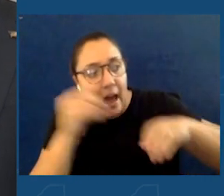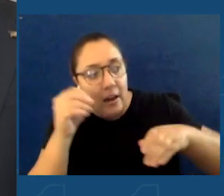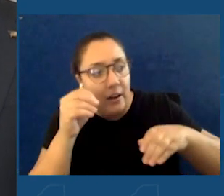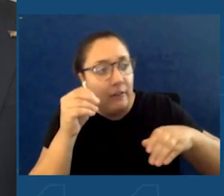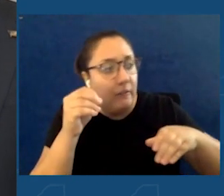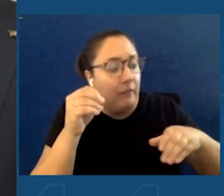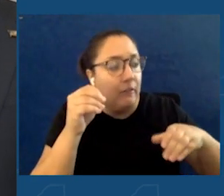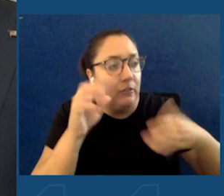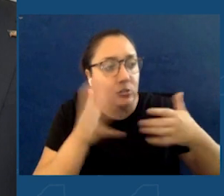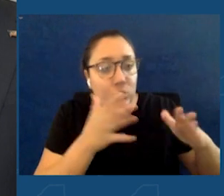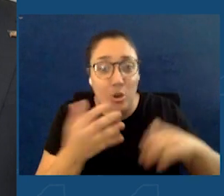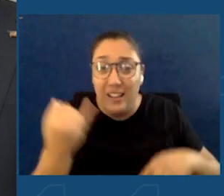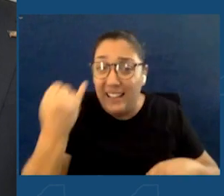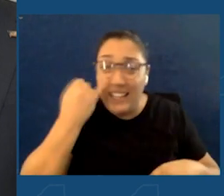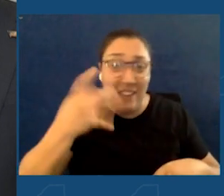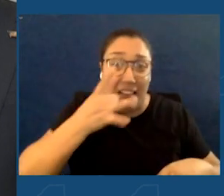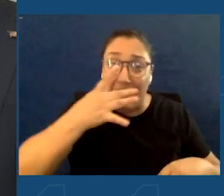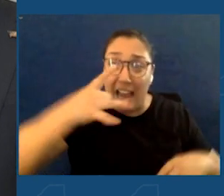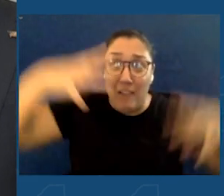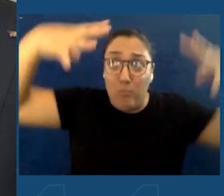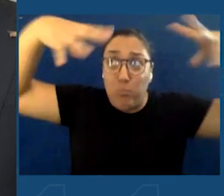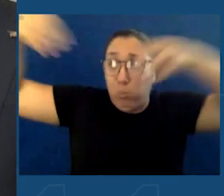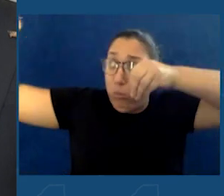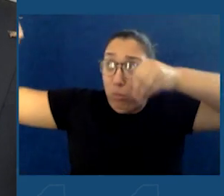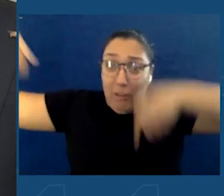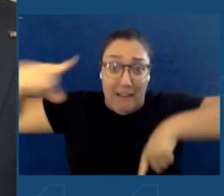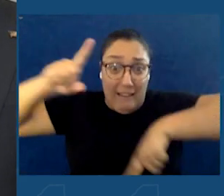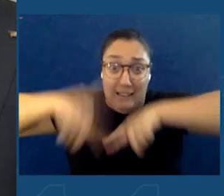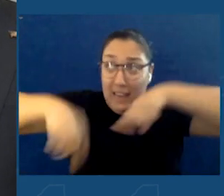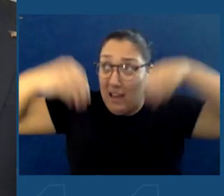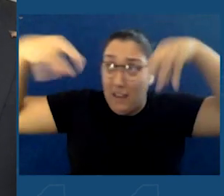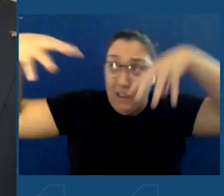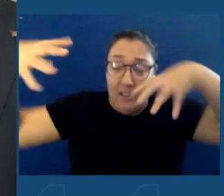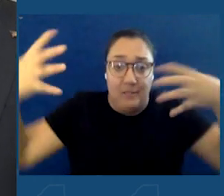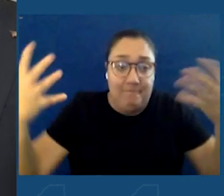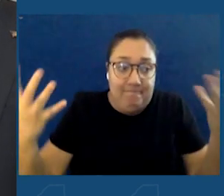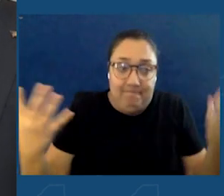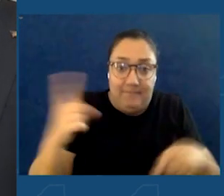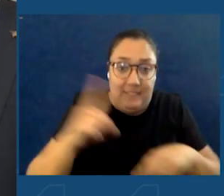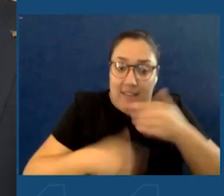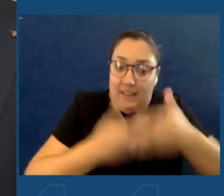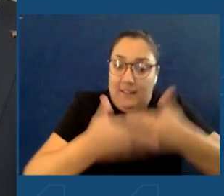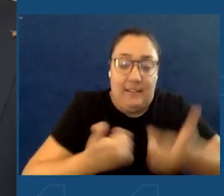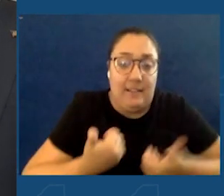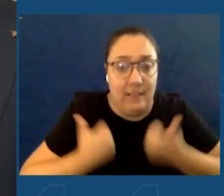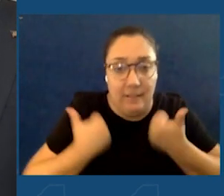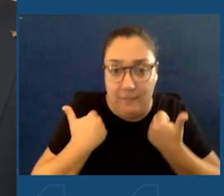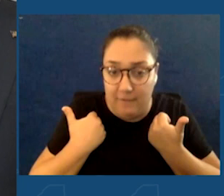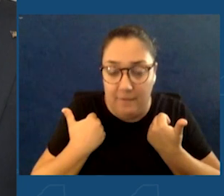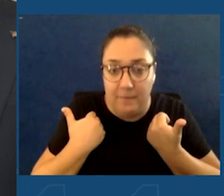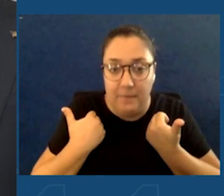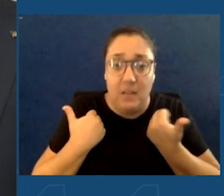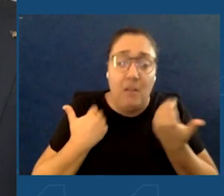come on, life doesn't go on. That's the reality. Now, a few hours of